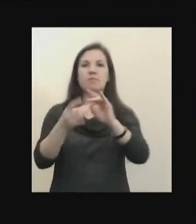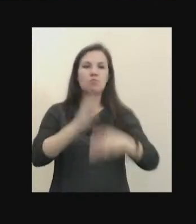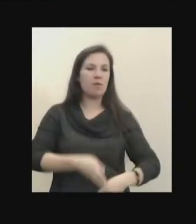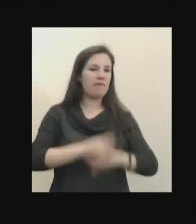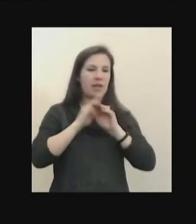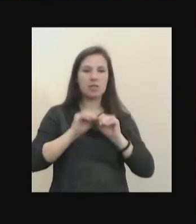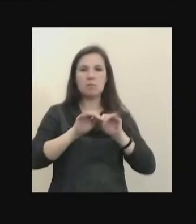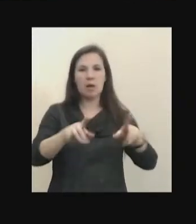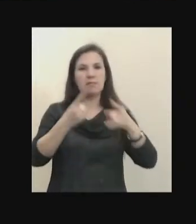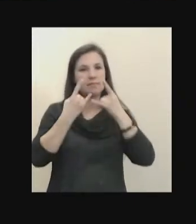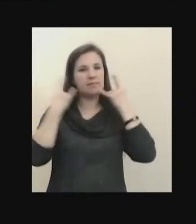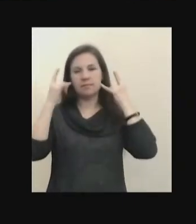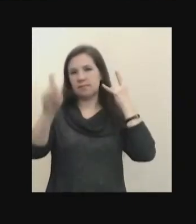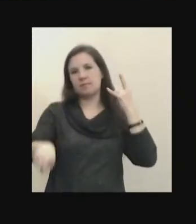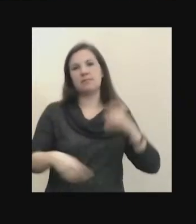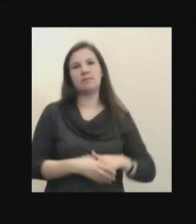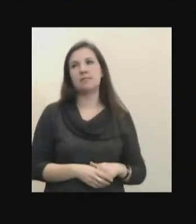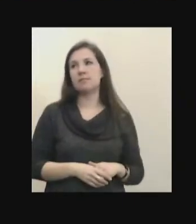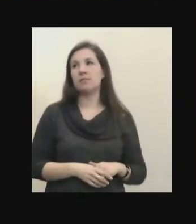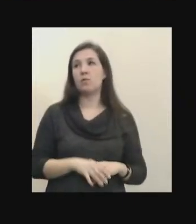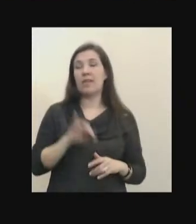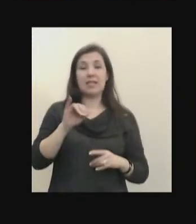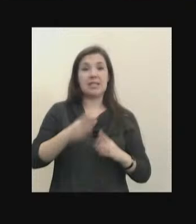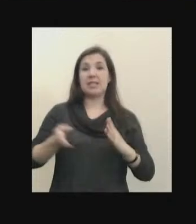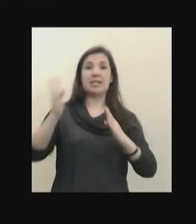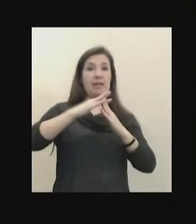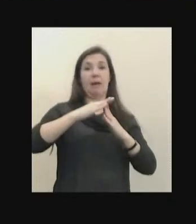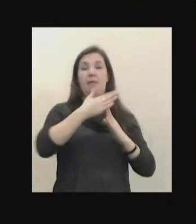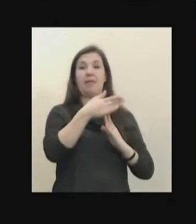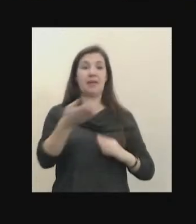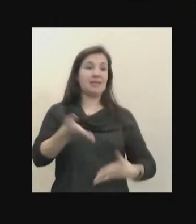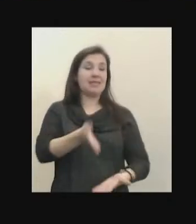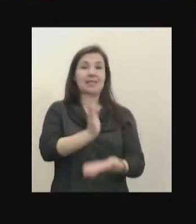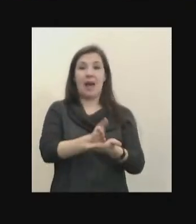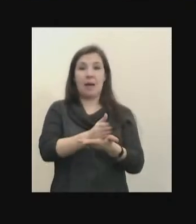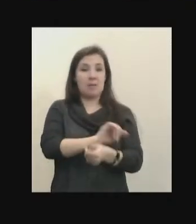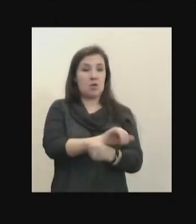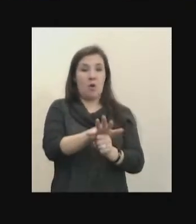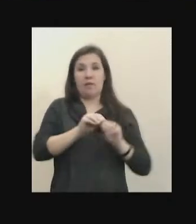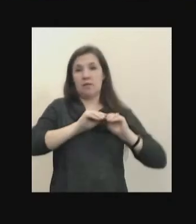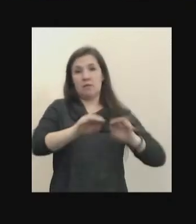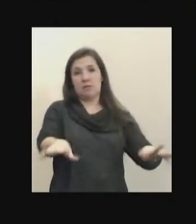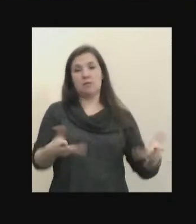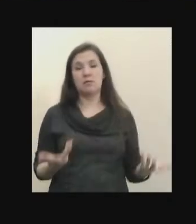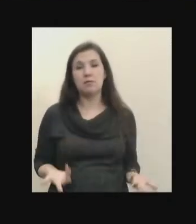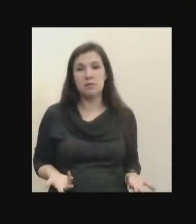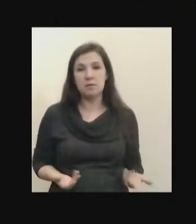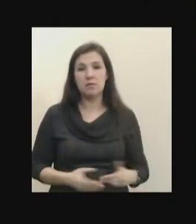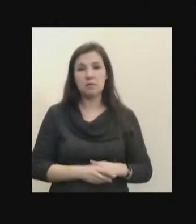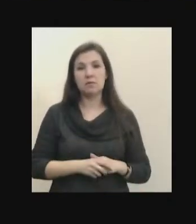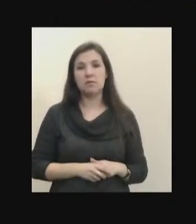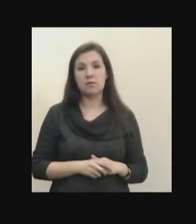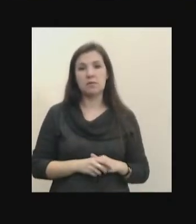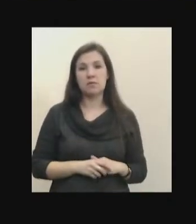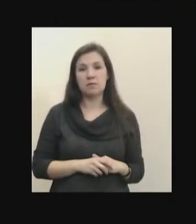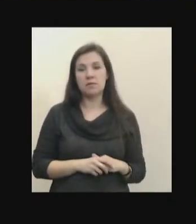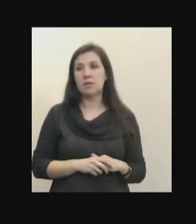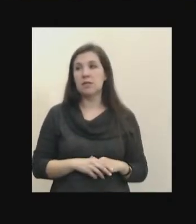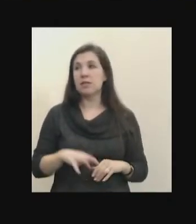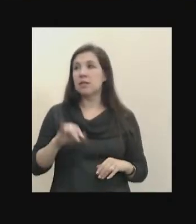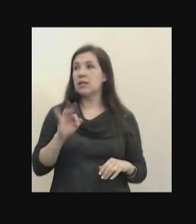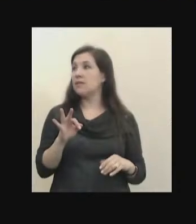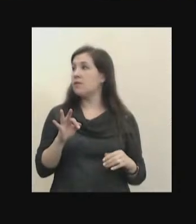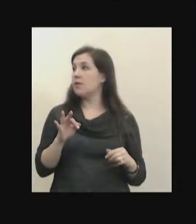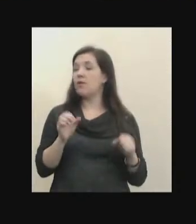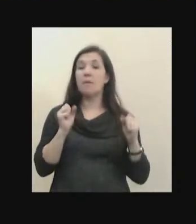We know it is the #1 thing that stops COVID in its tracks. is to wear a mask. And if you have multiple people together